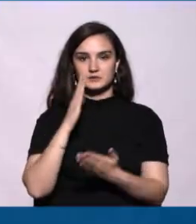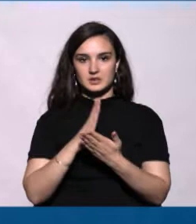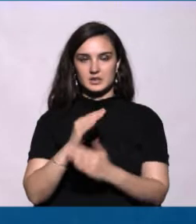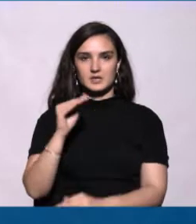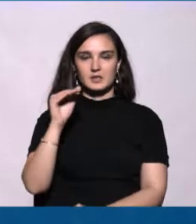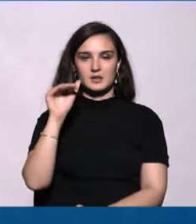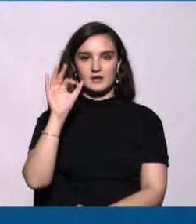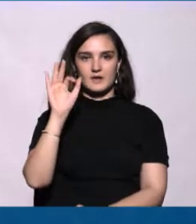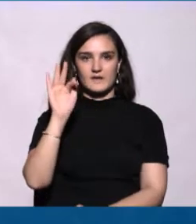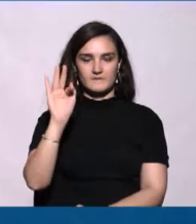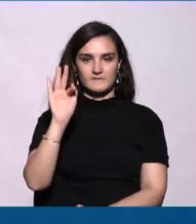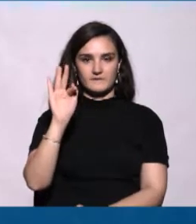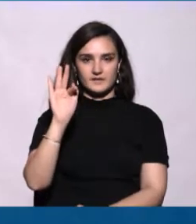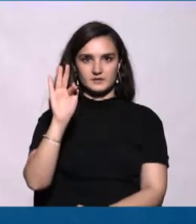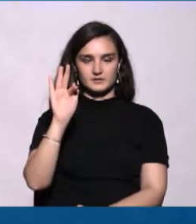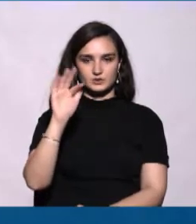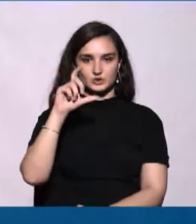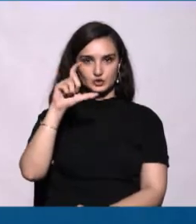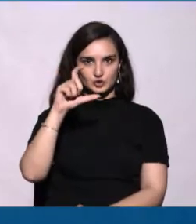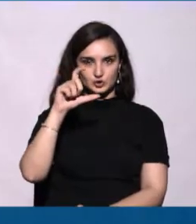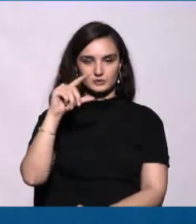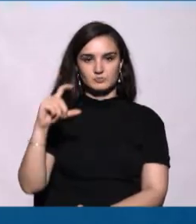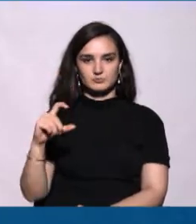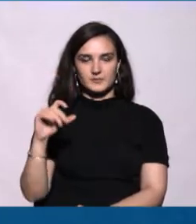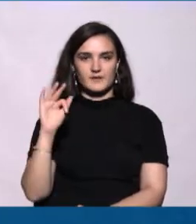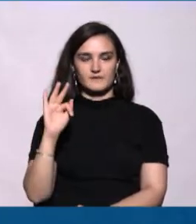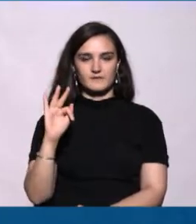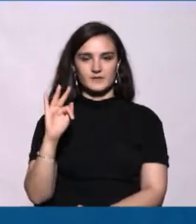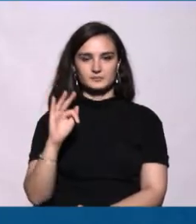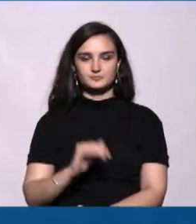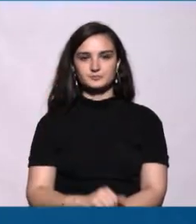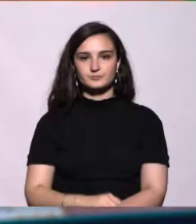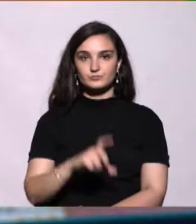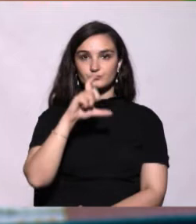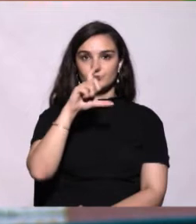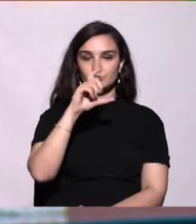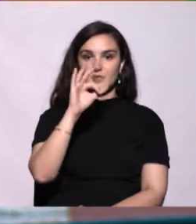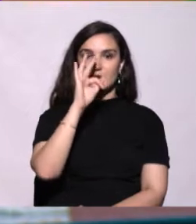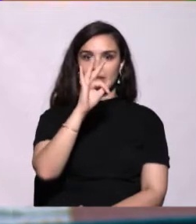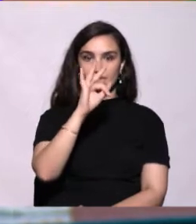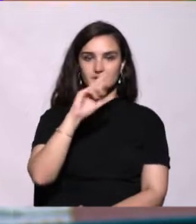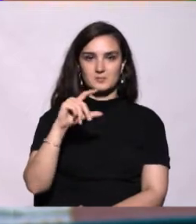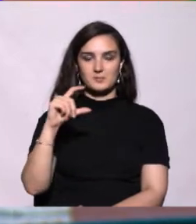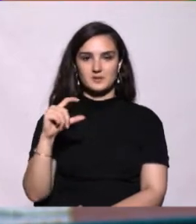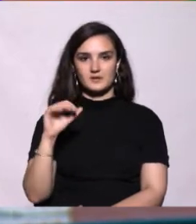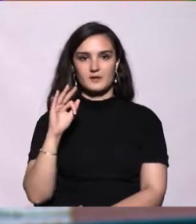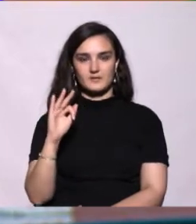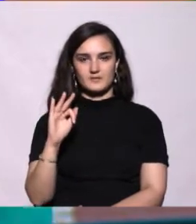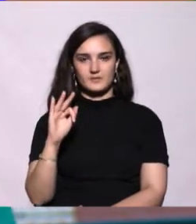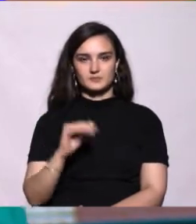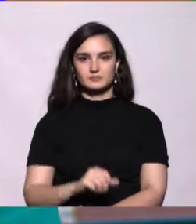F. Capital F and small f. Capital F and small